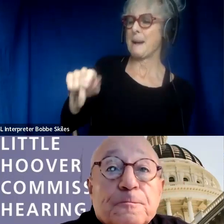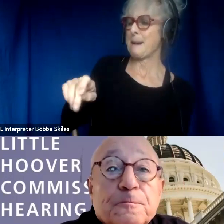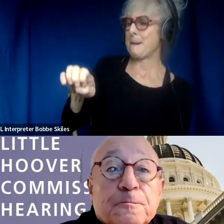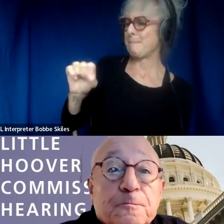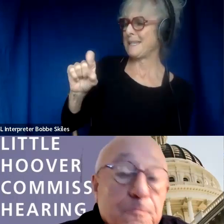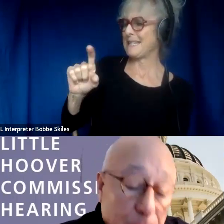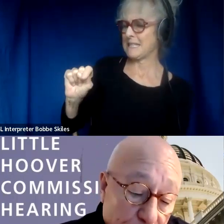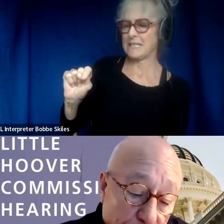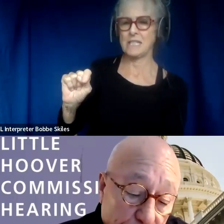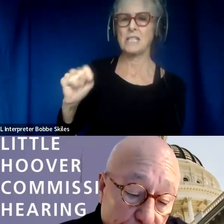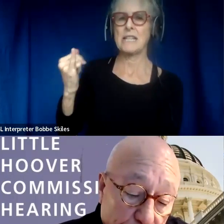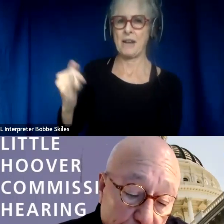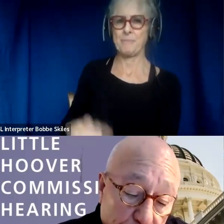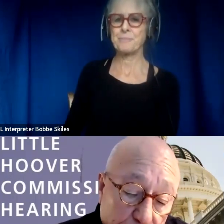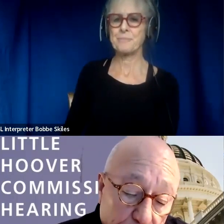yourself.